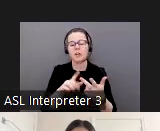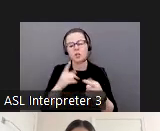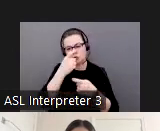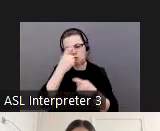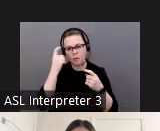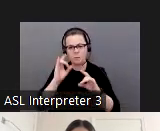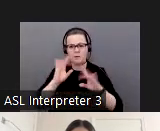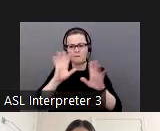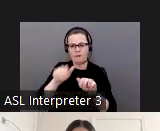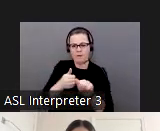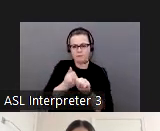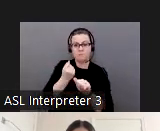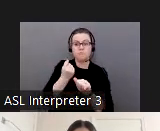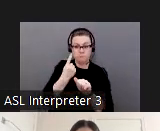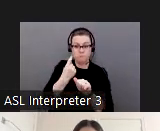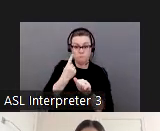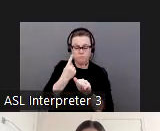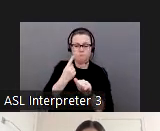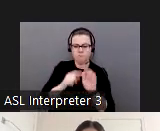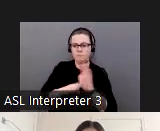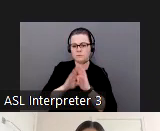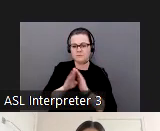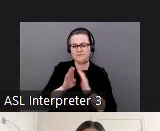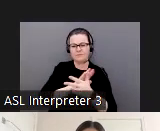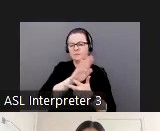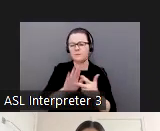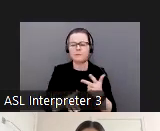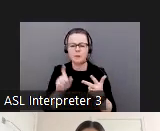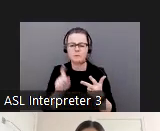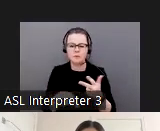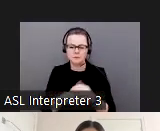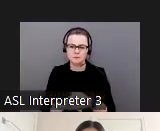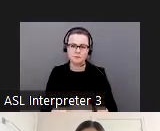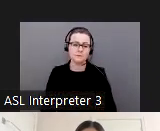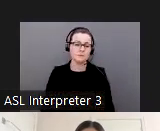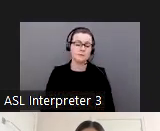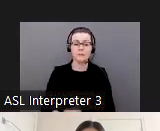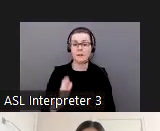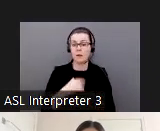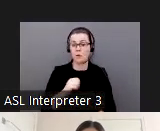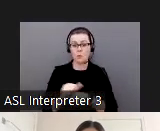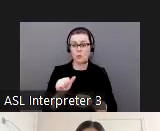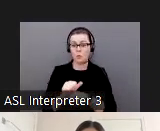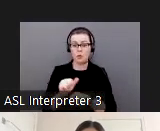Because what we know so far, based on the work we've done, is that, this is